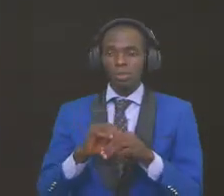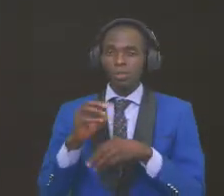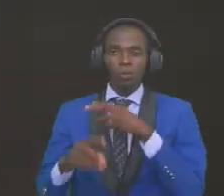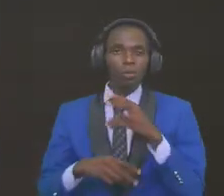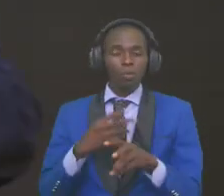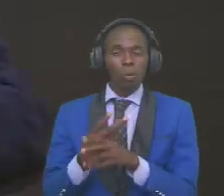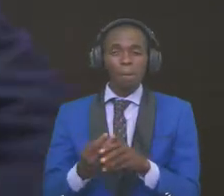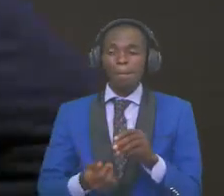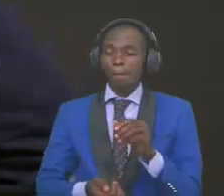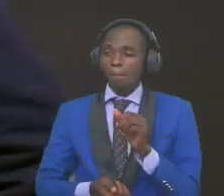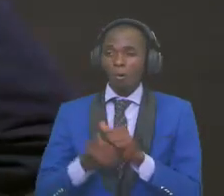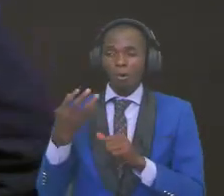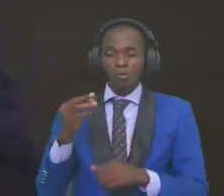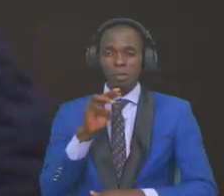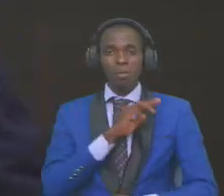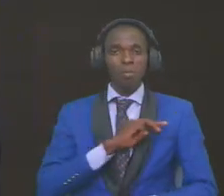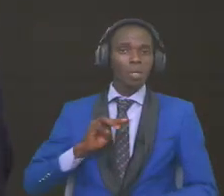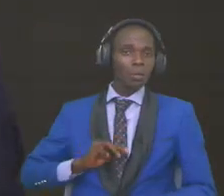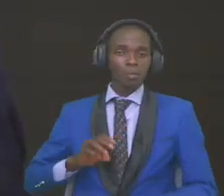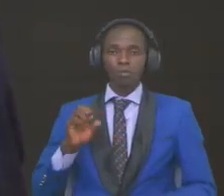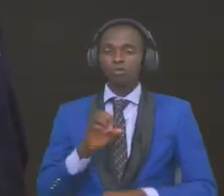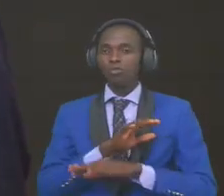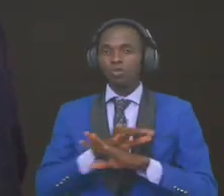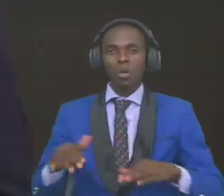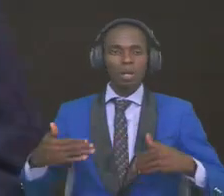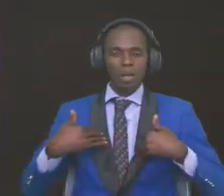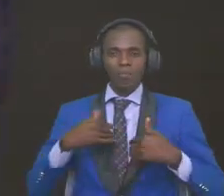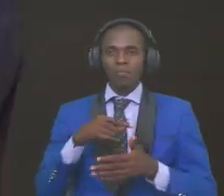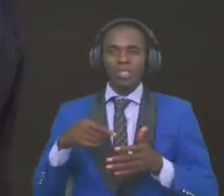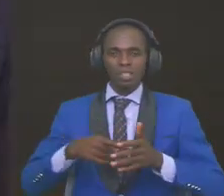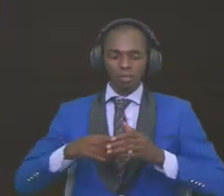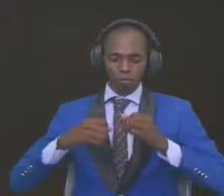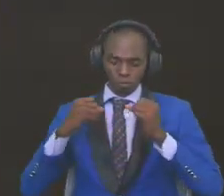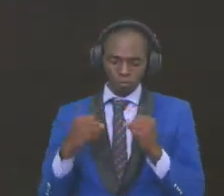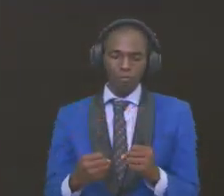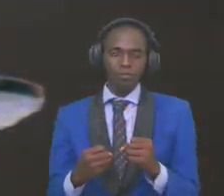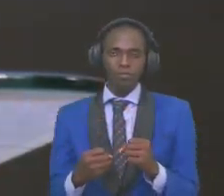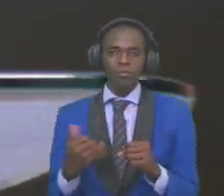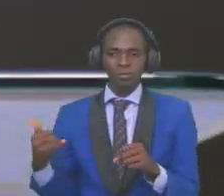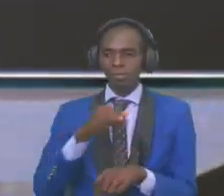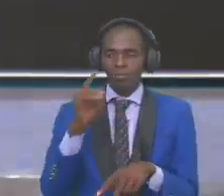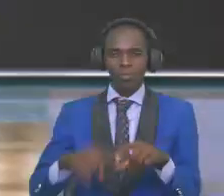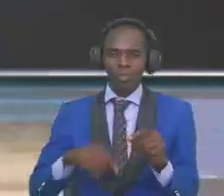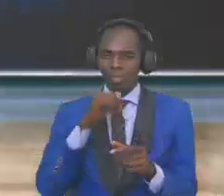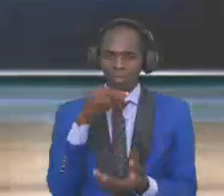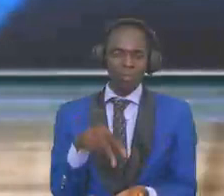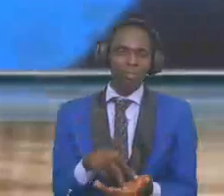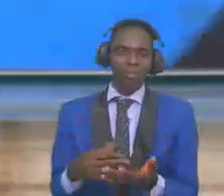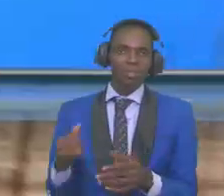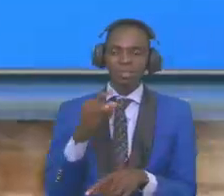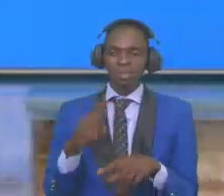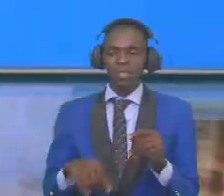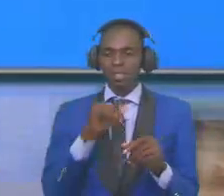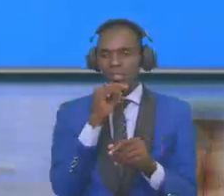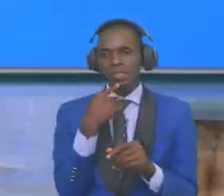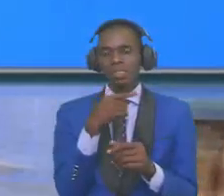those members do not have backbone. They cannot stand. And they cannot say, here is